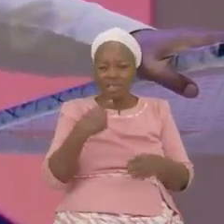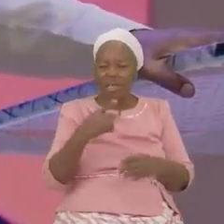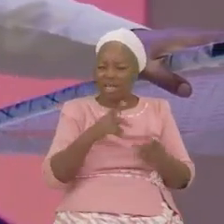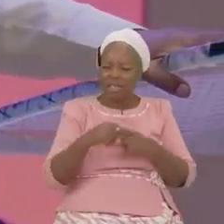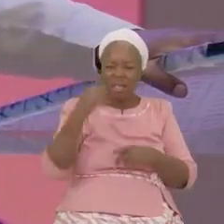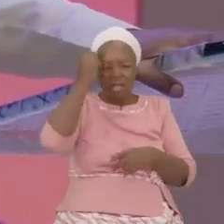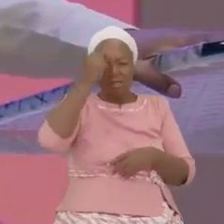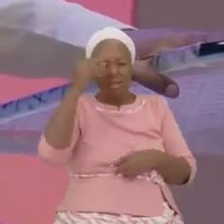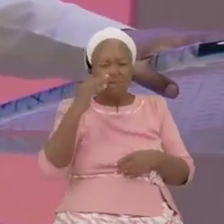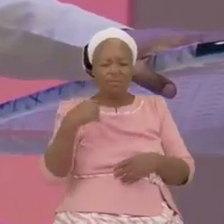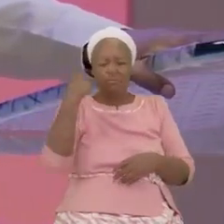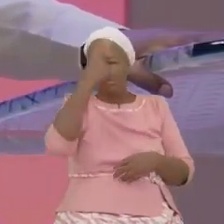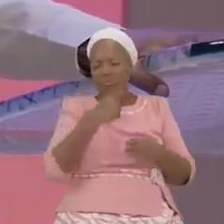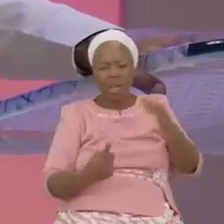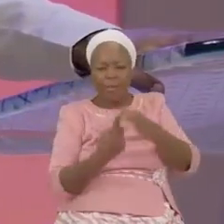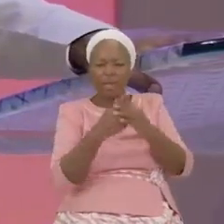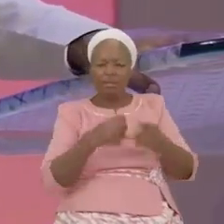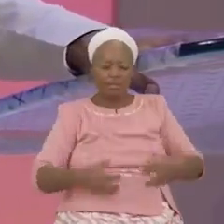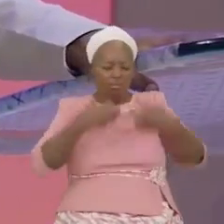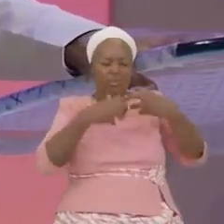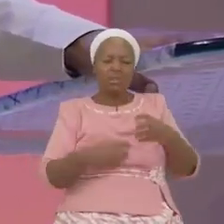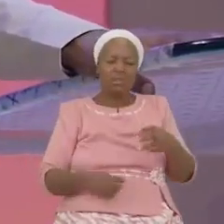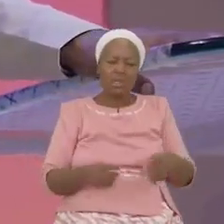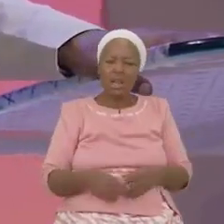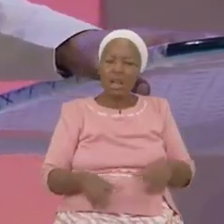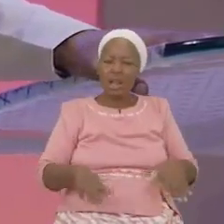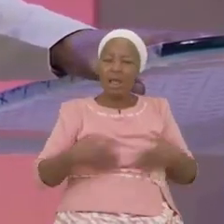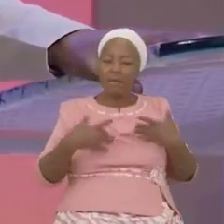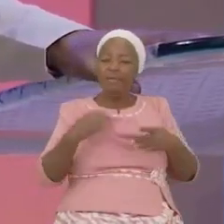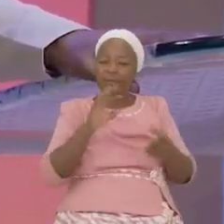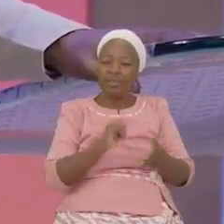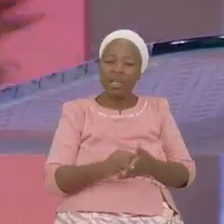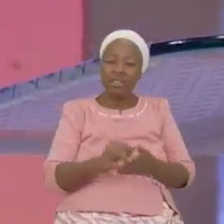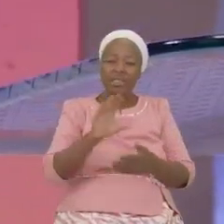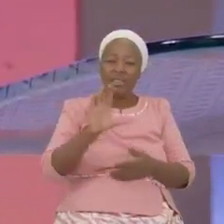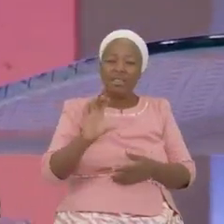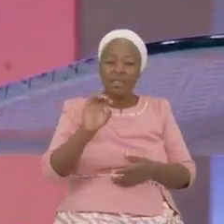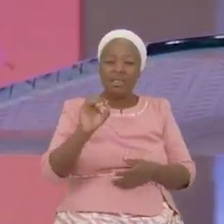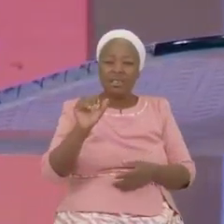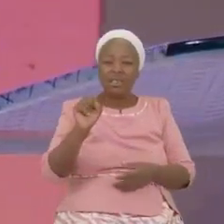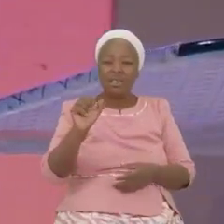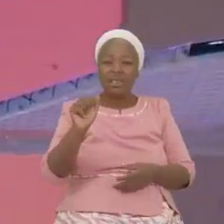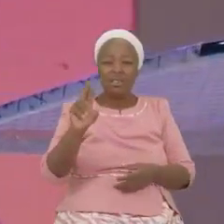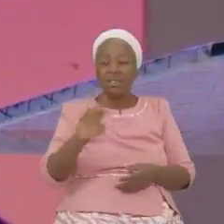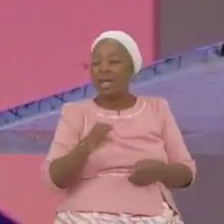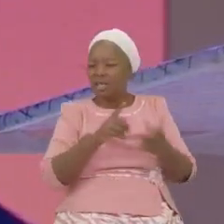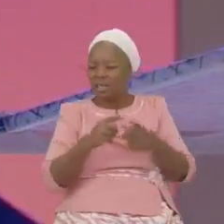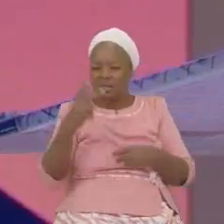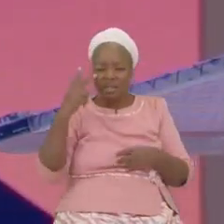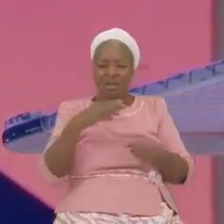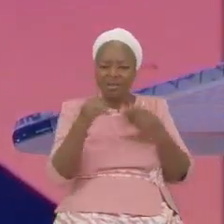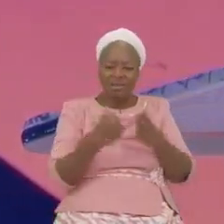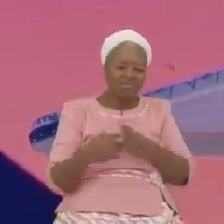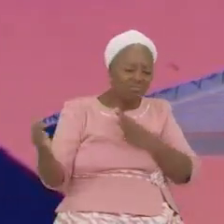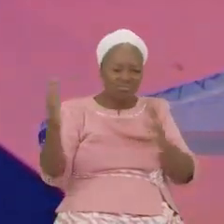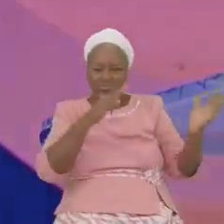the facial appearance, angry disposition of Caesar, and then they'll be looking at the storm.